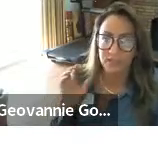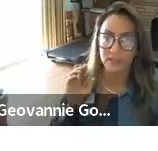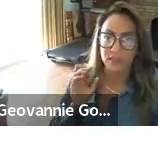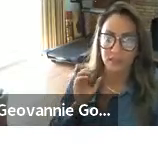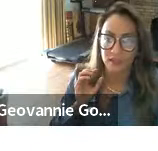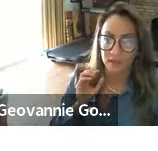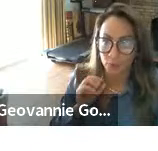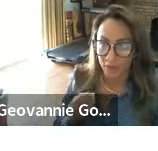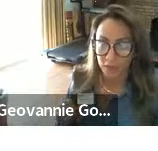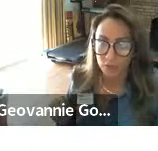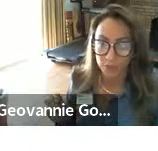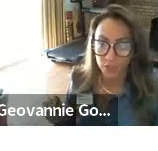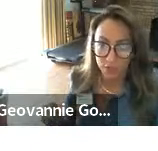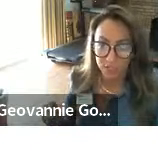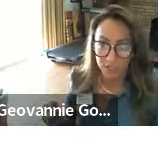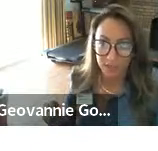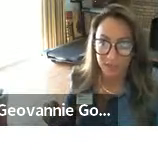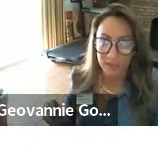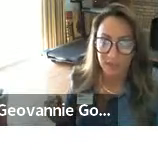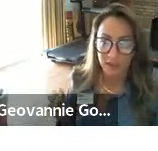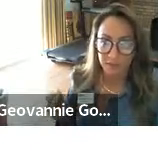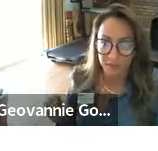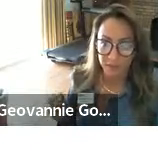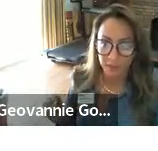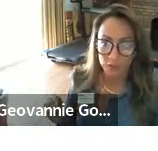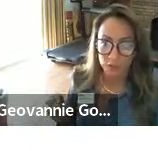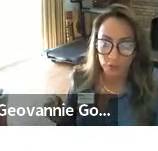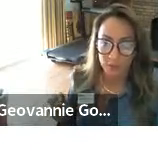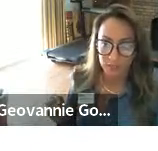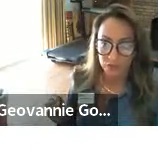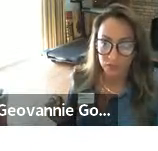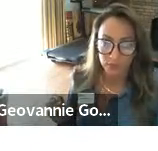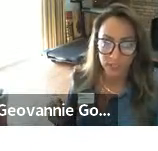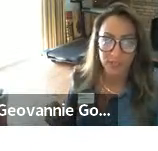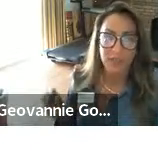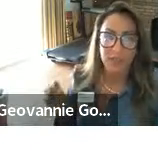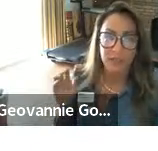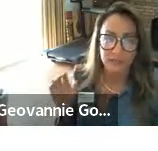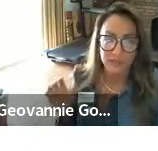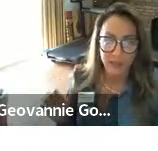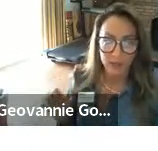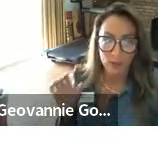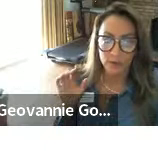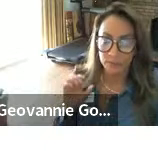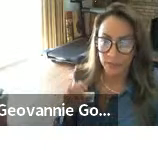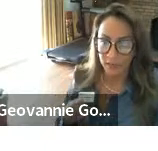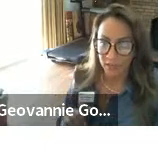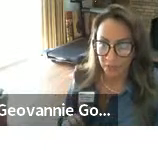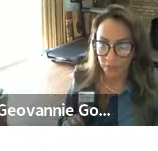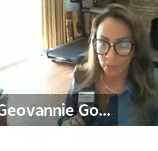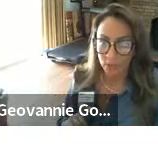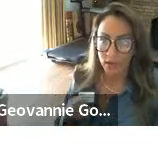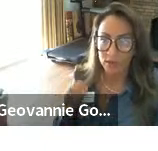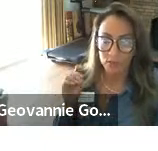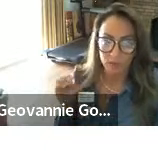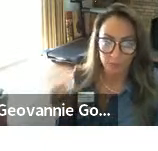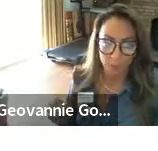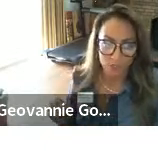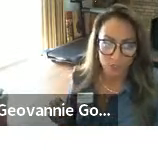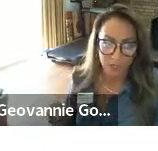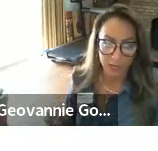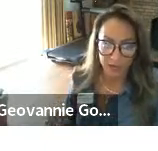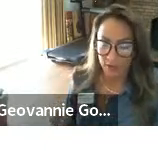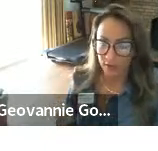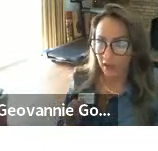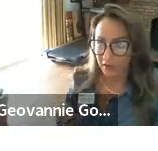COVID-19 event, providers were charging $50 for administrative fee. Is that going to be allowable under